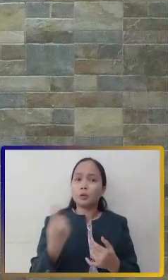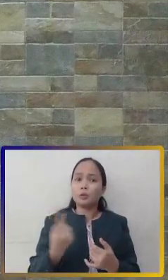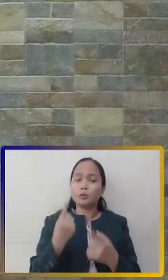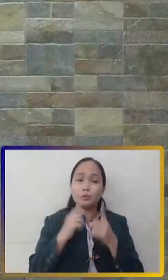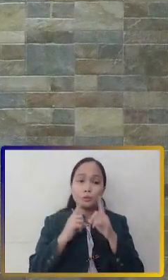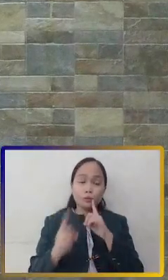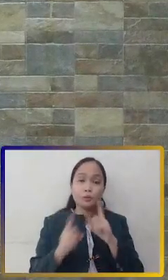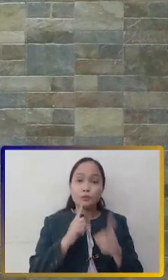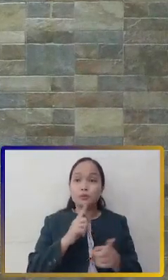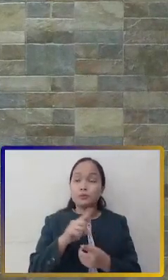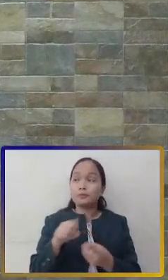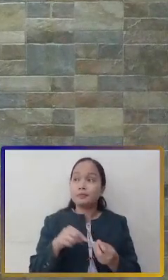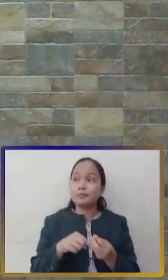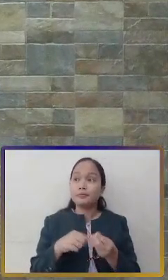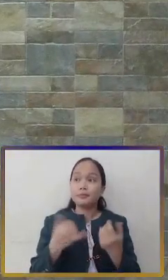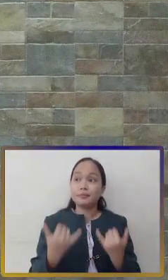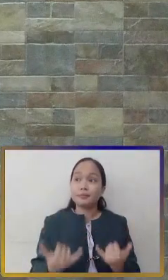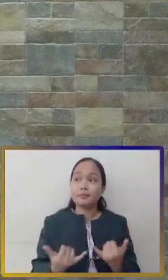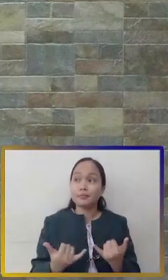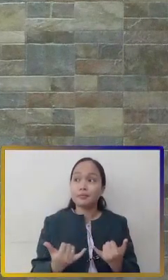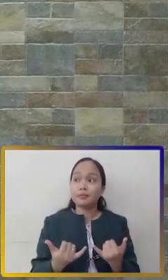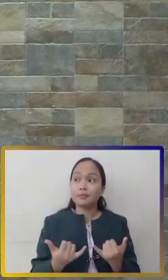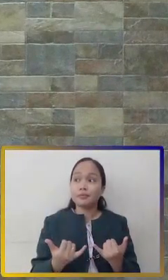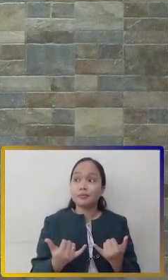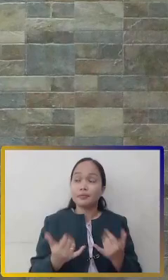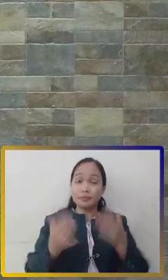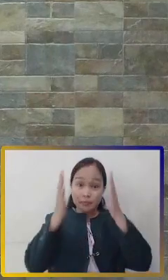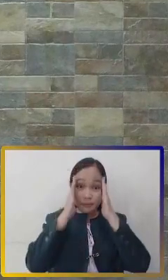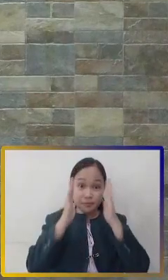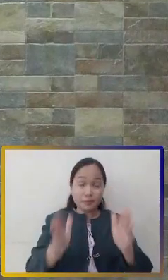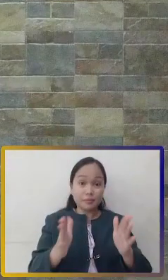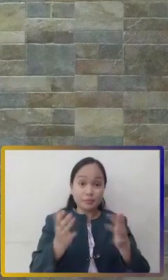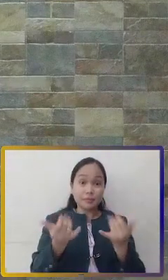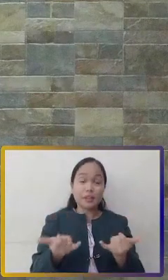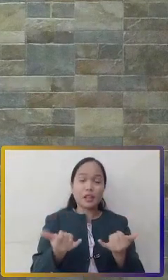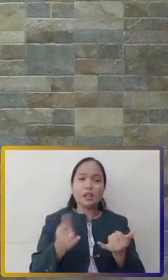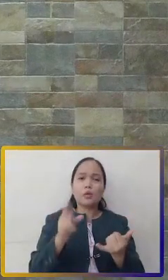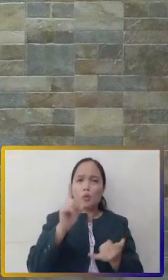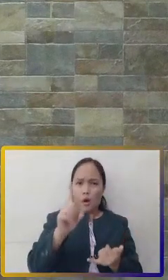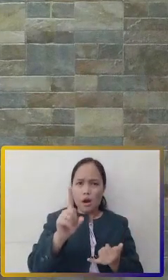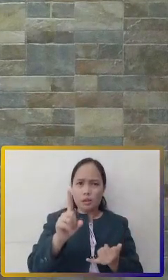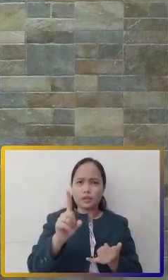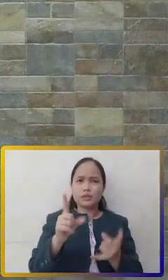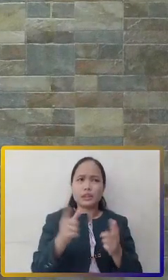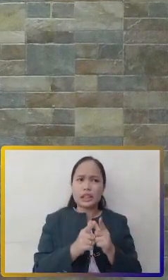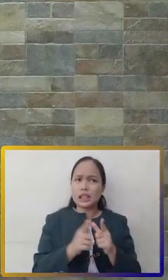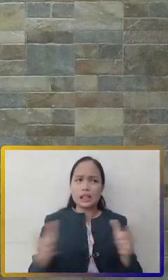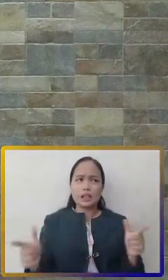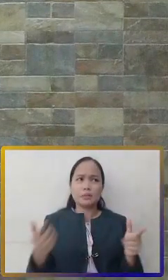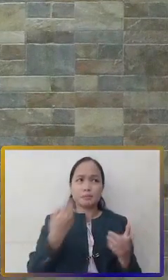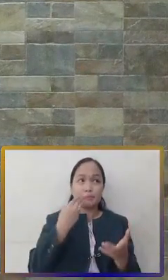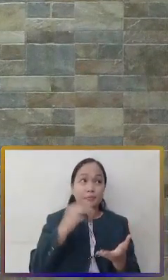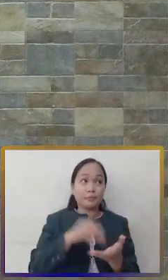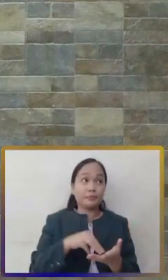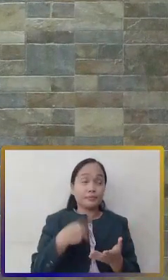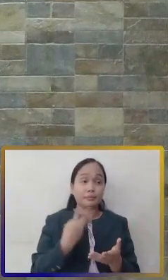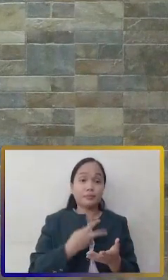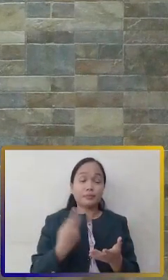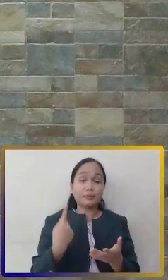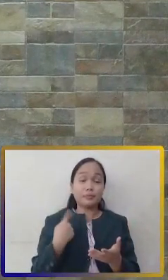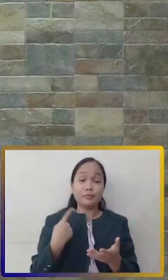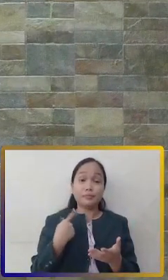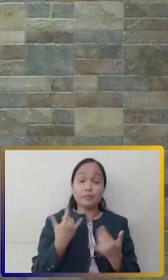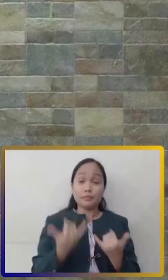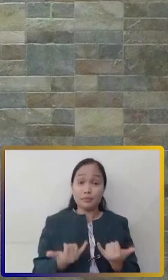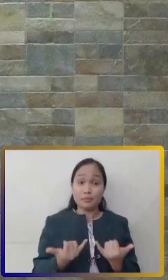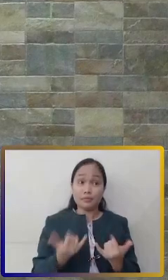about this passage right here. Ito po ang pagbubulay-bulayan po natin. Isang talata po, one great truth ang ating pag-uusapan po natin